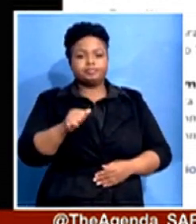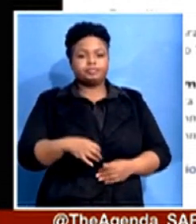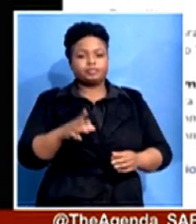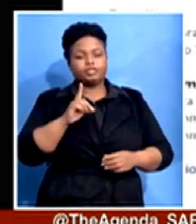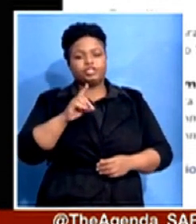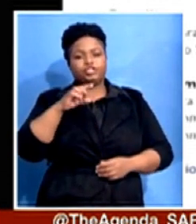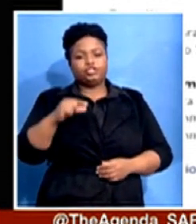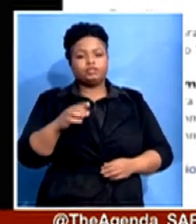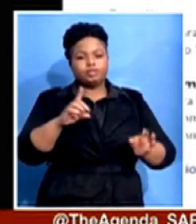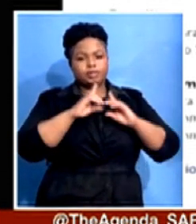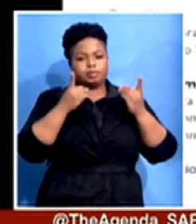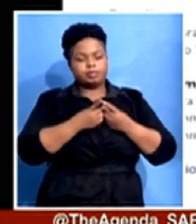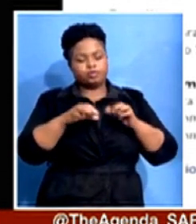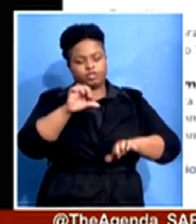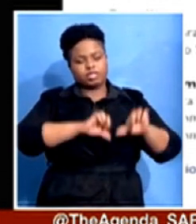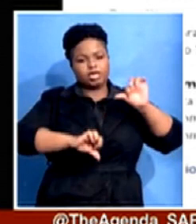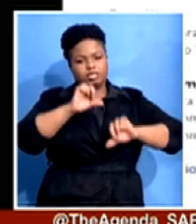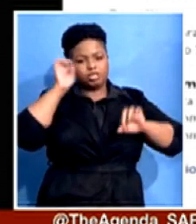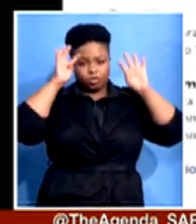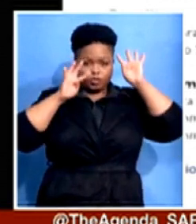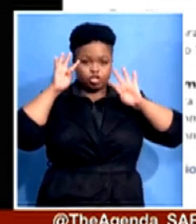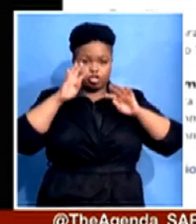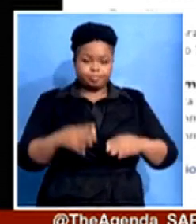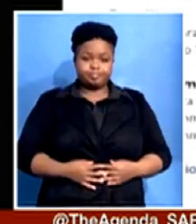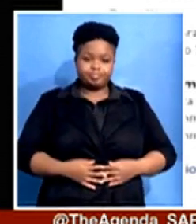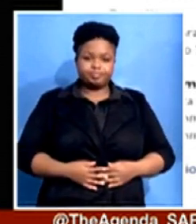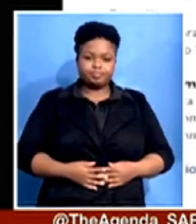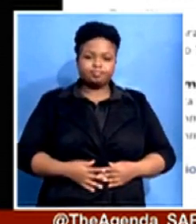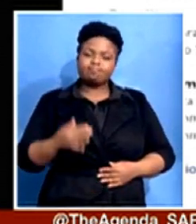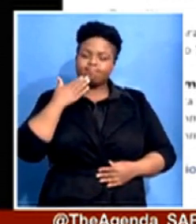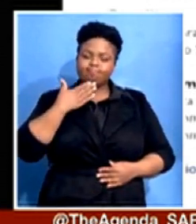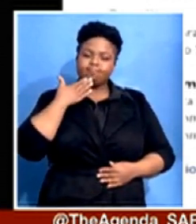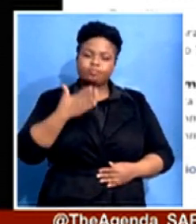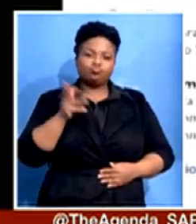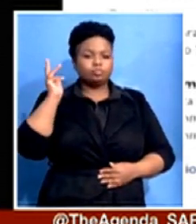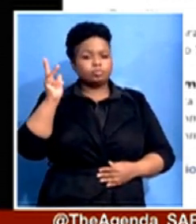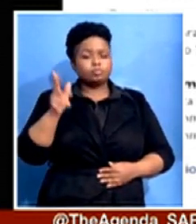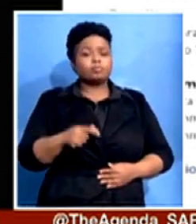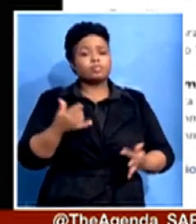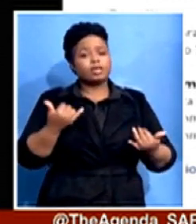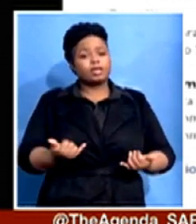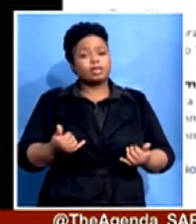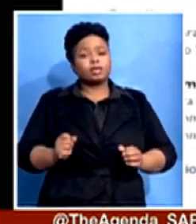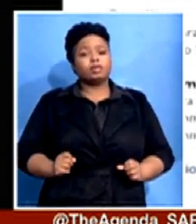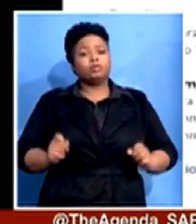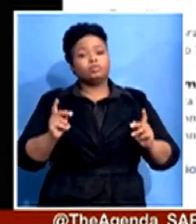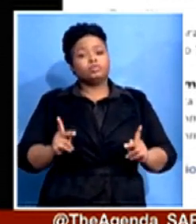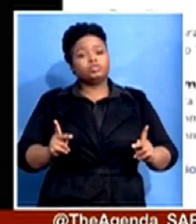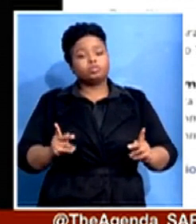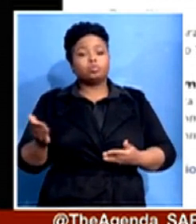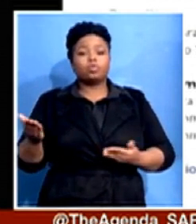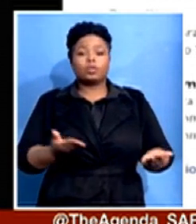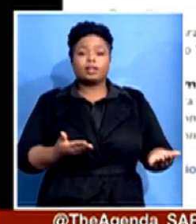Innovation. We do appreciate the presentation. I'd like to take the opportunity to welcome the